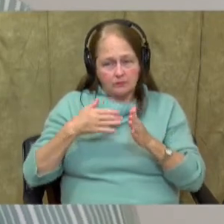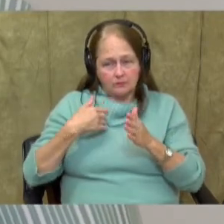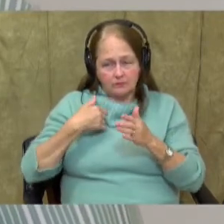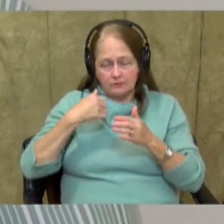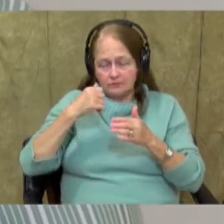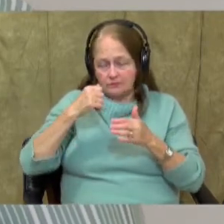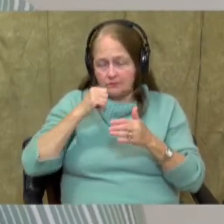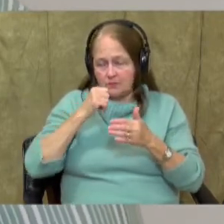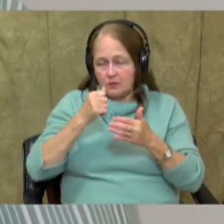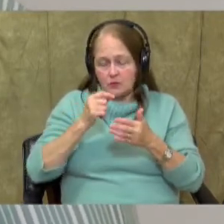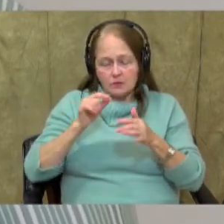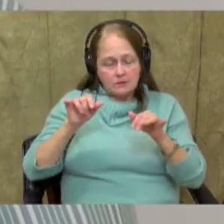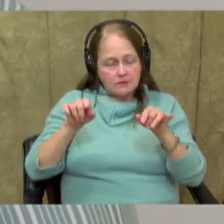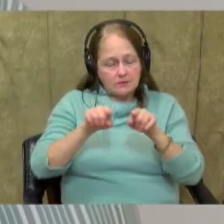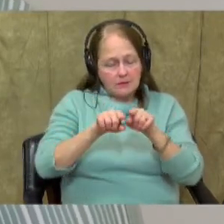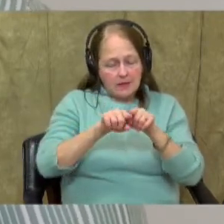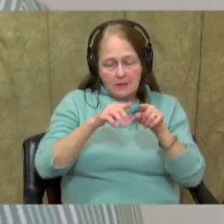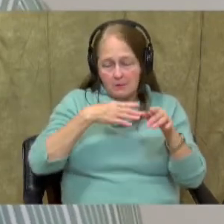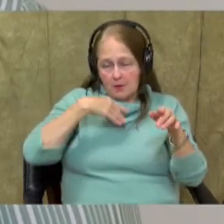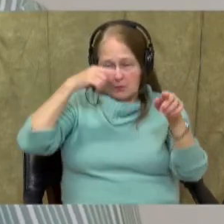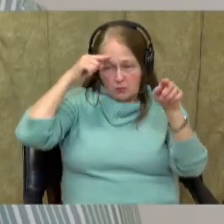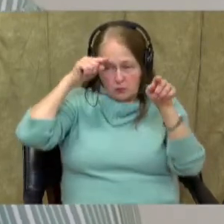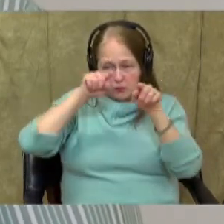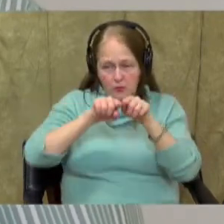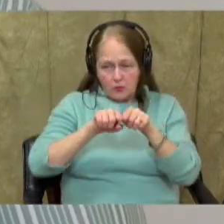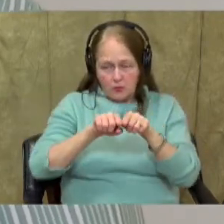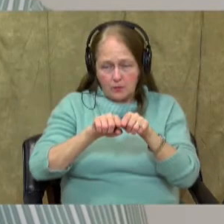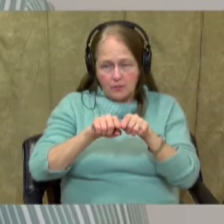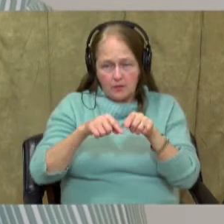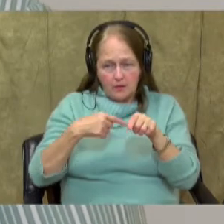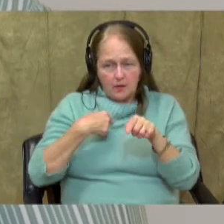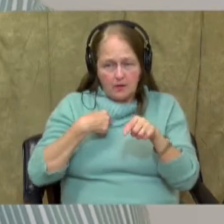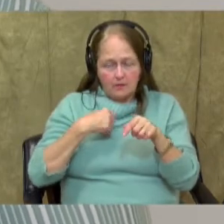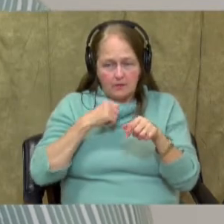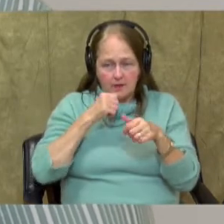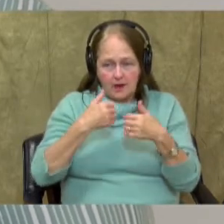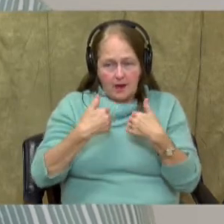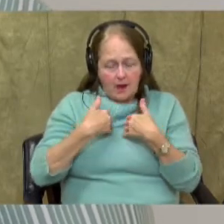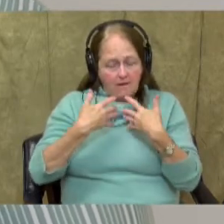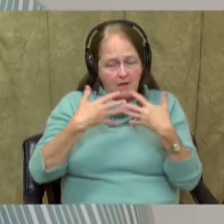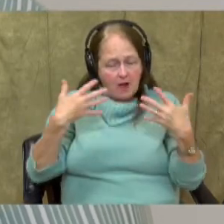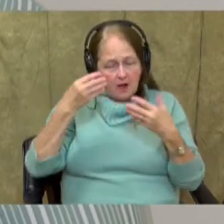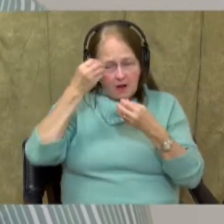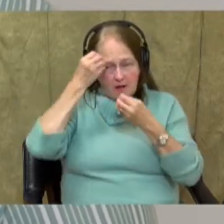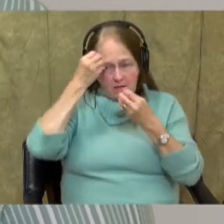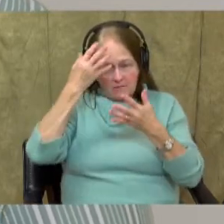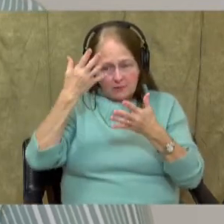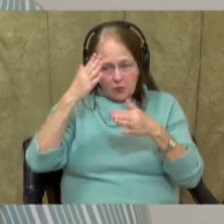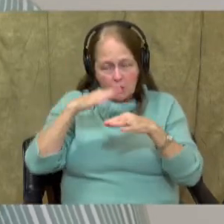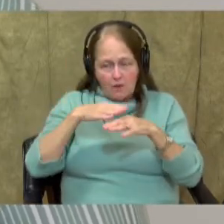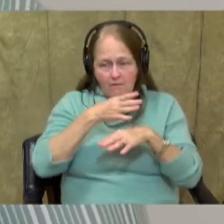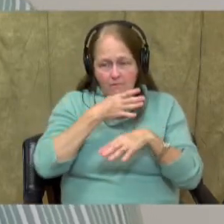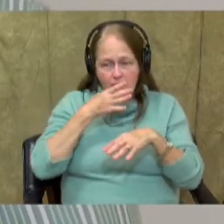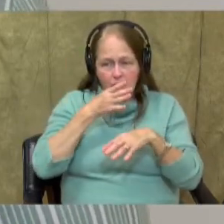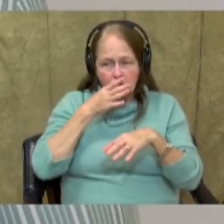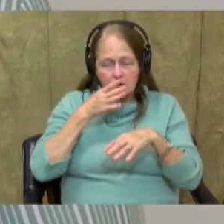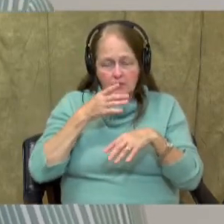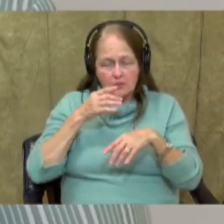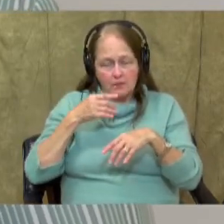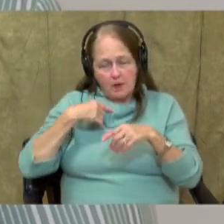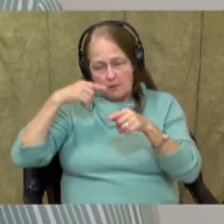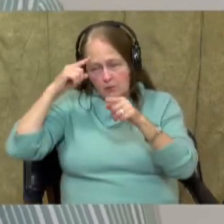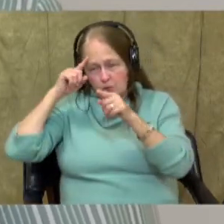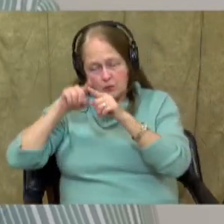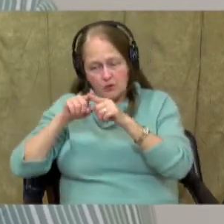is not going to be the same as his, mainly because I don't have as much information on farming as he would, nor does he have